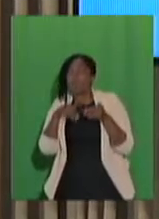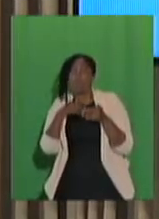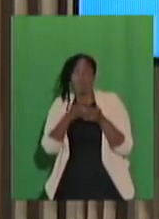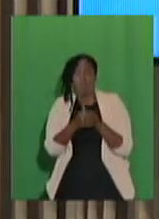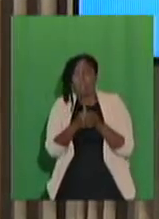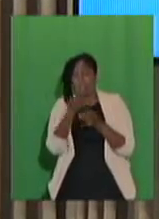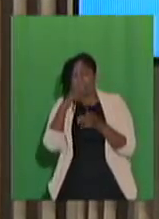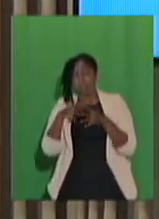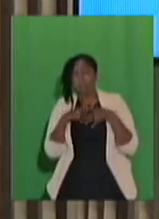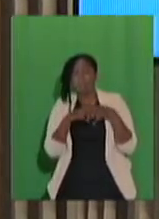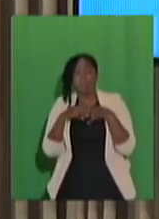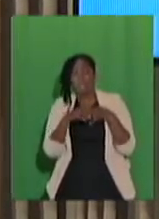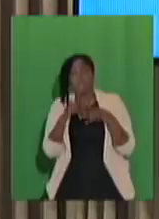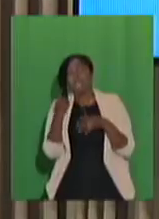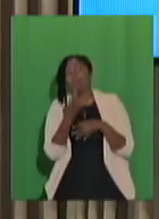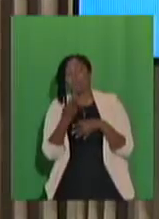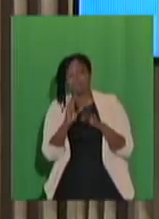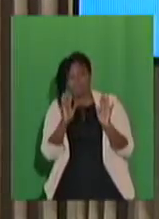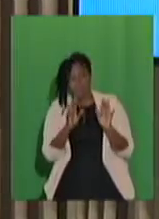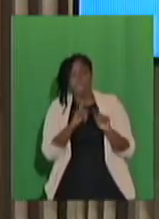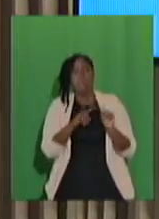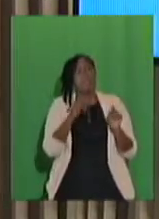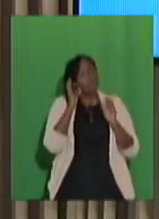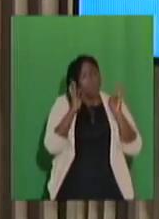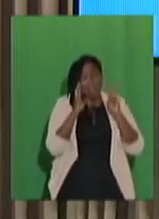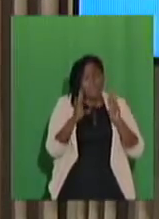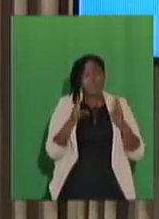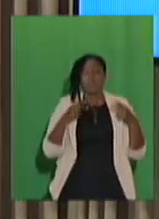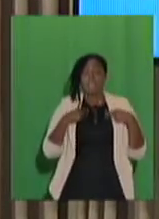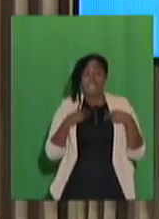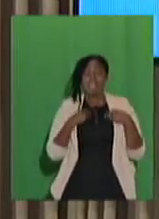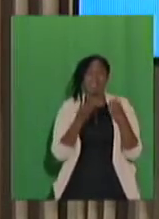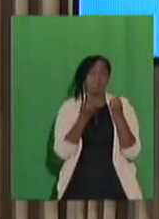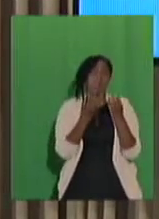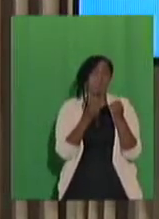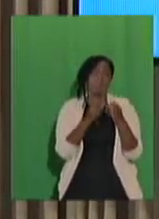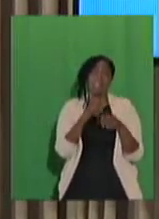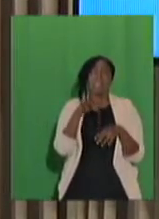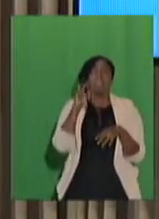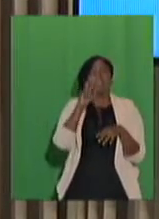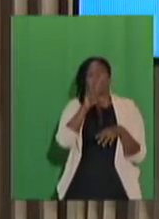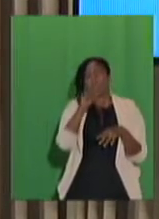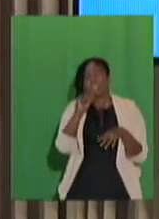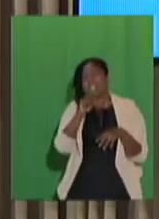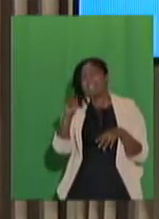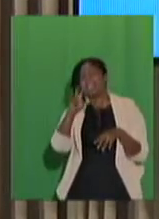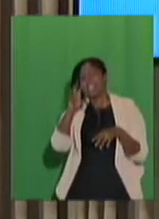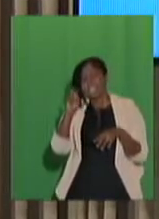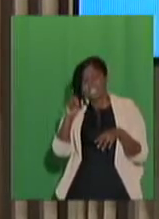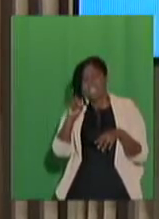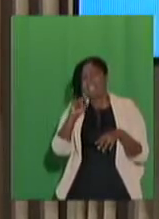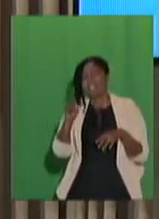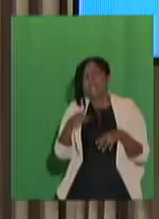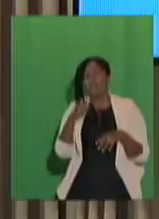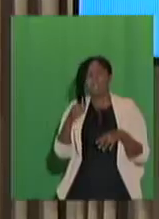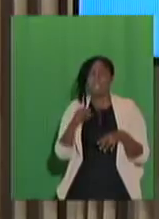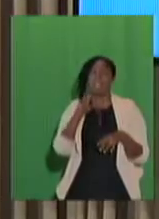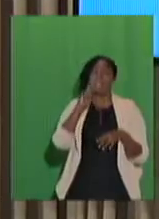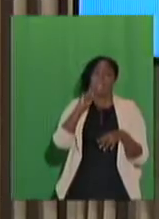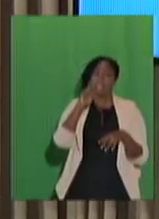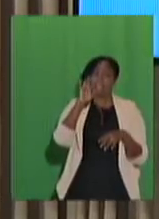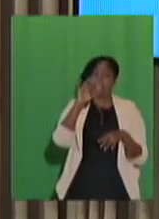masks. Over the next 2 weeks, we have about between 20 to 30,000 N95s coming